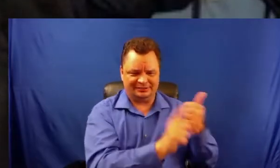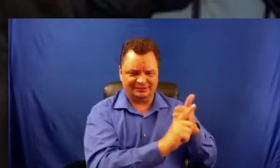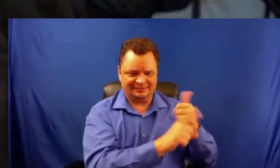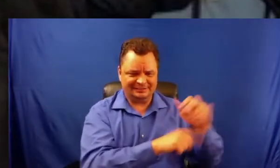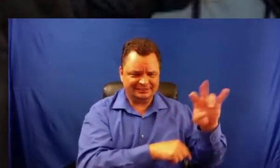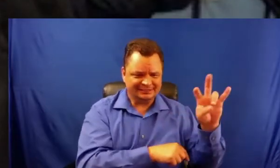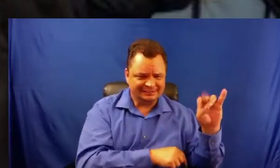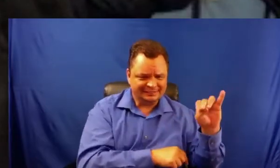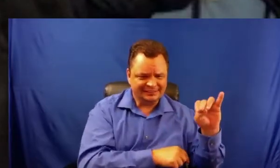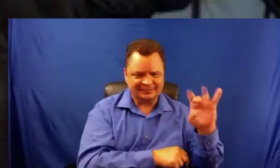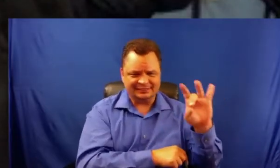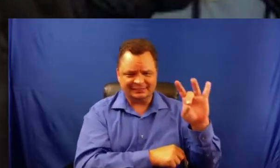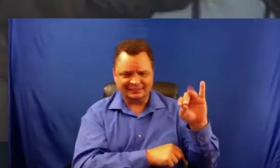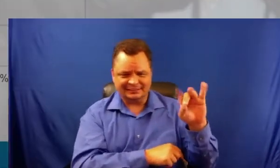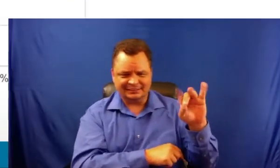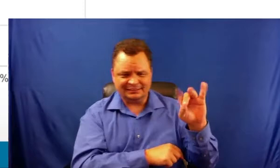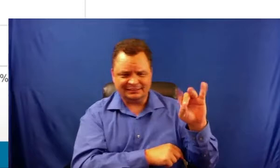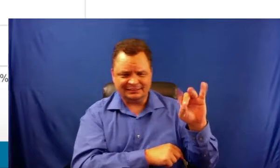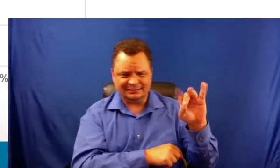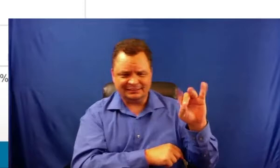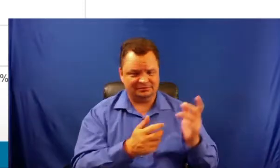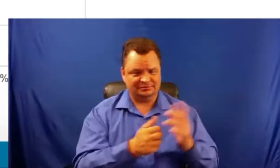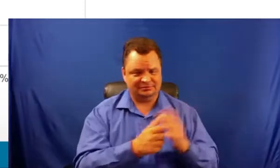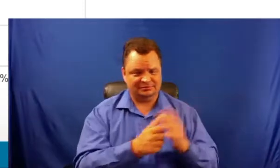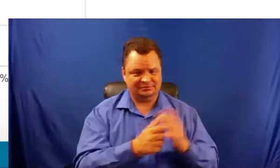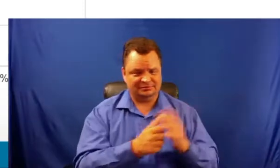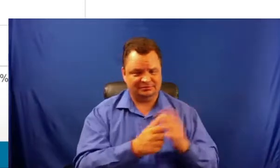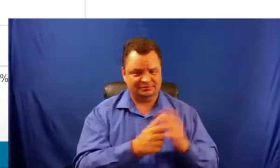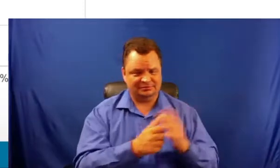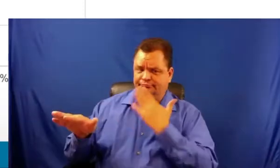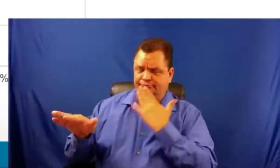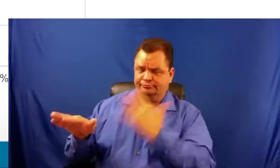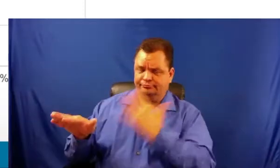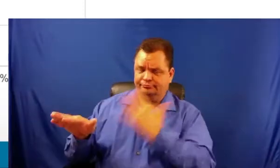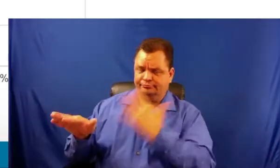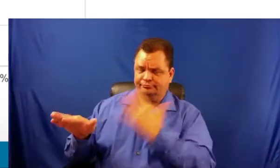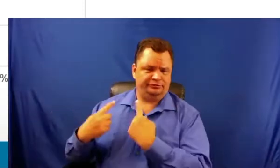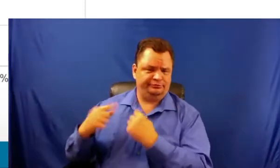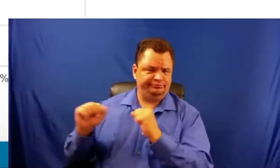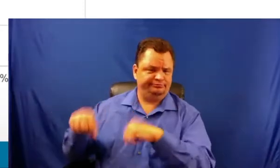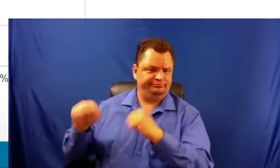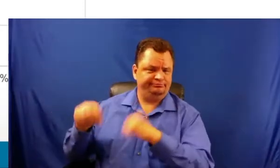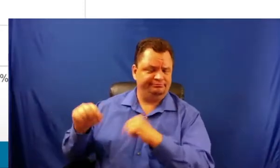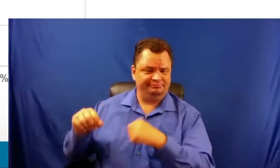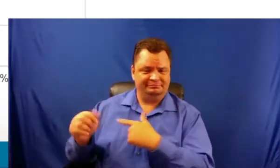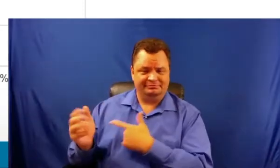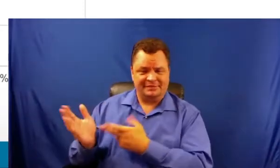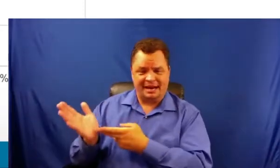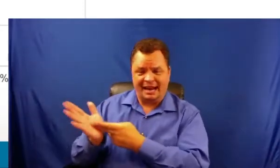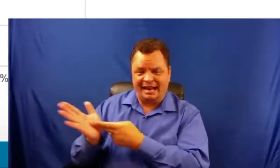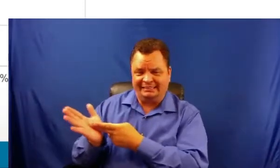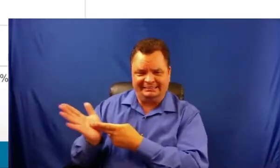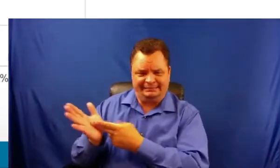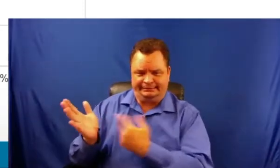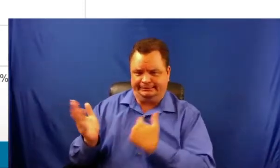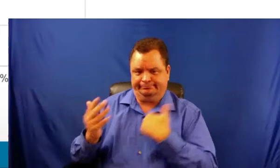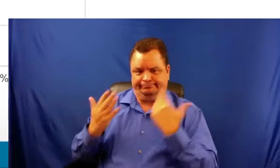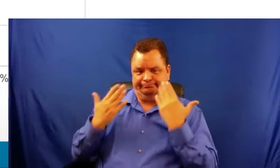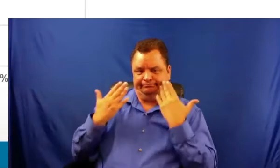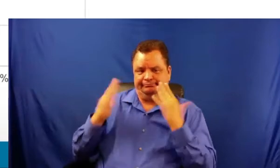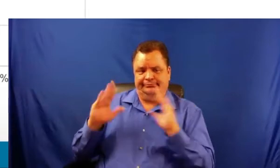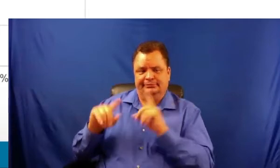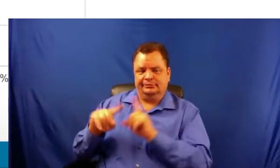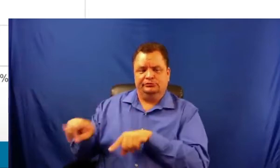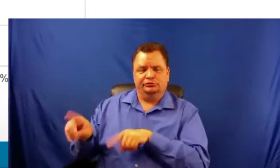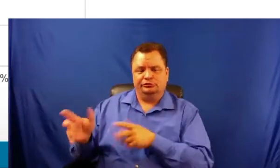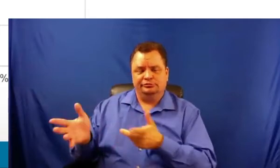are fascinating questions, and I really honestly can't answer this. Remember, though, that population immunity